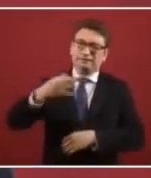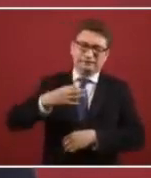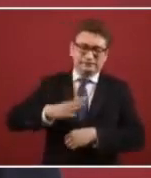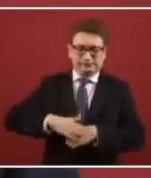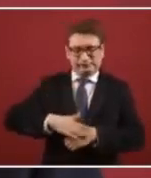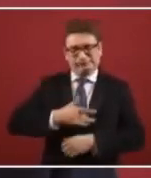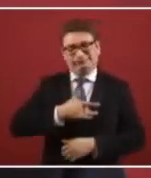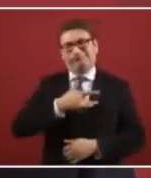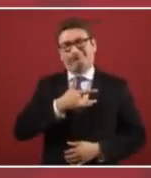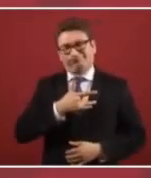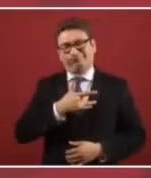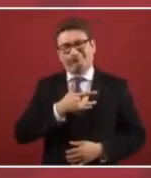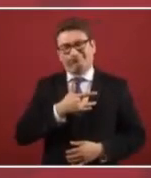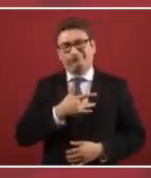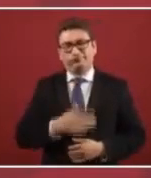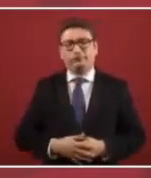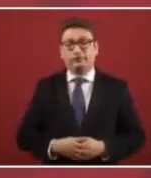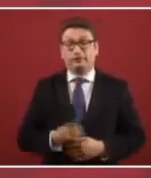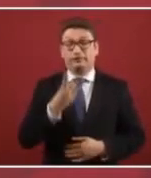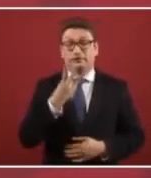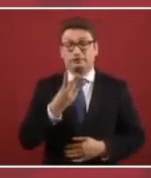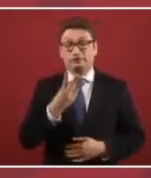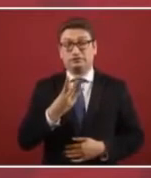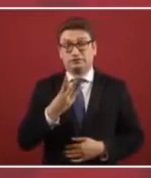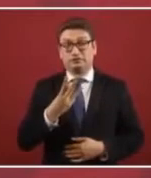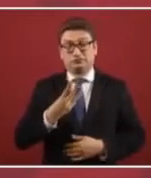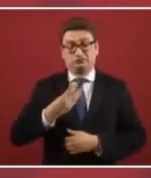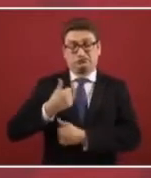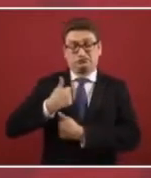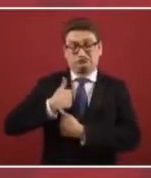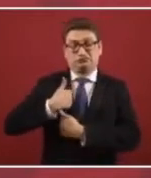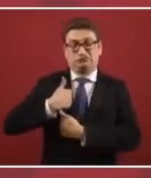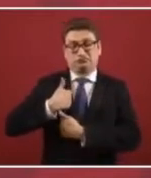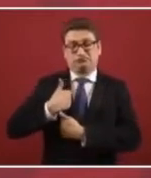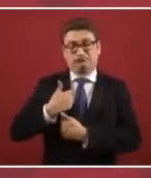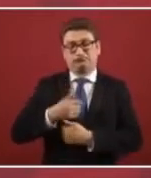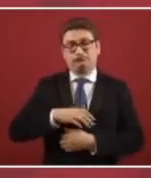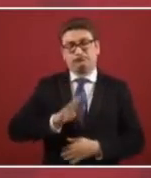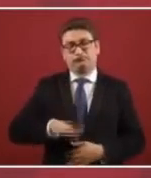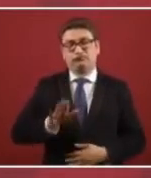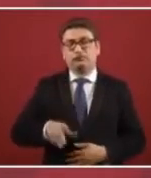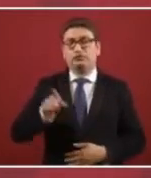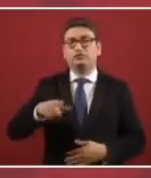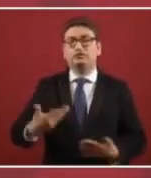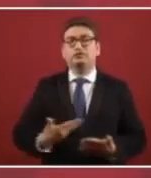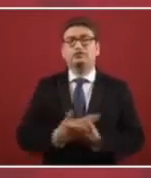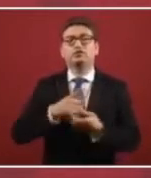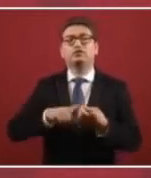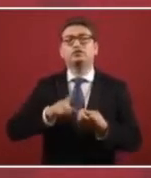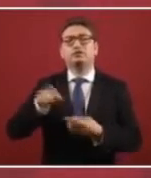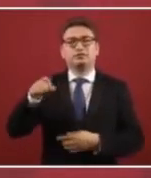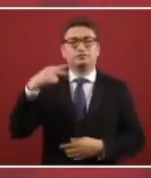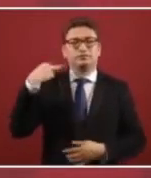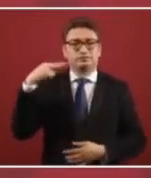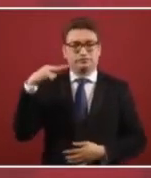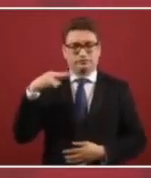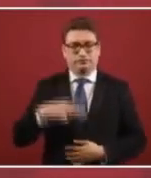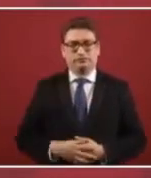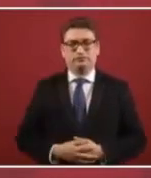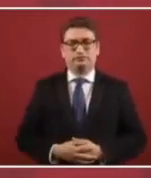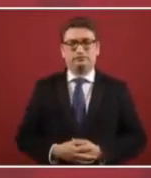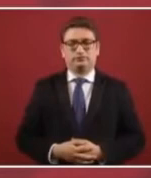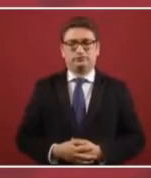their families our condolences three soldiers that originated in